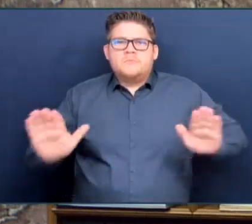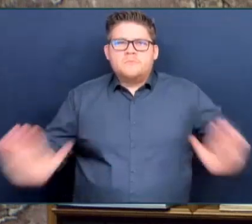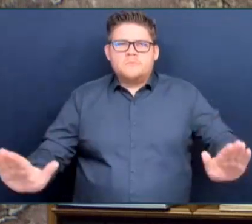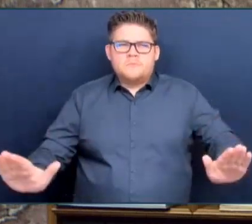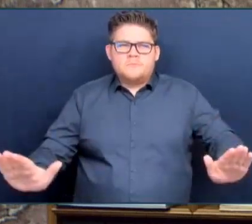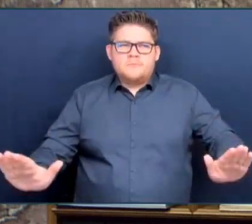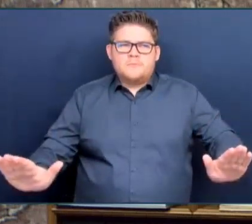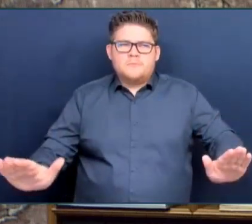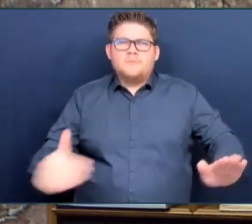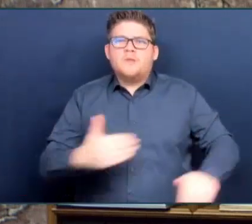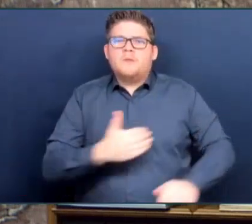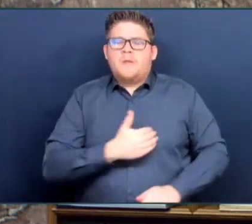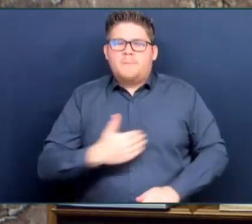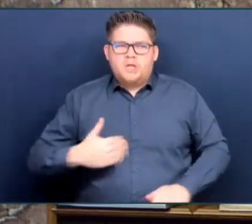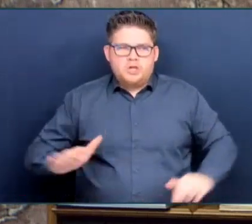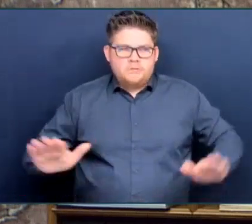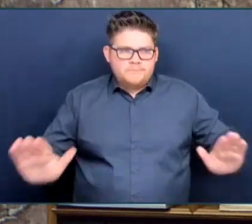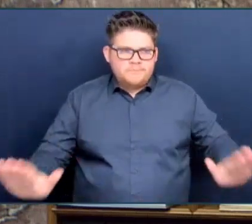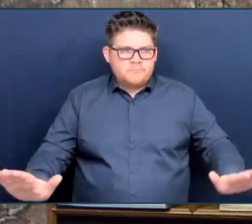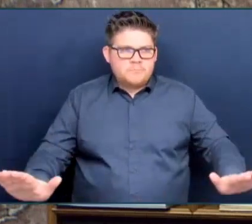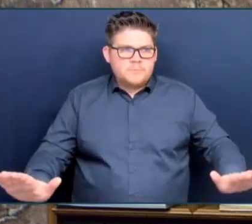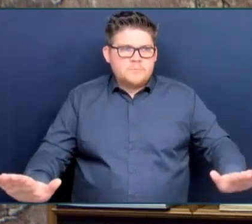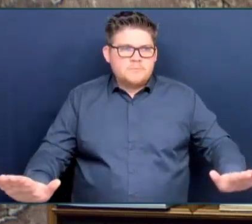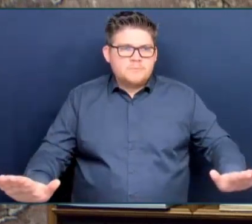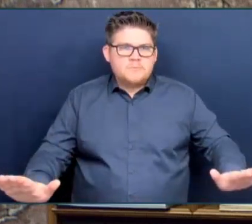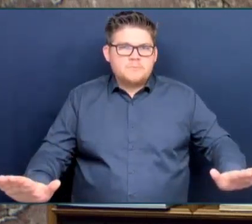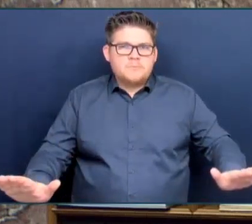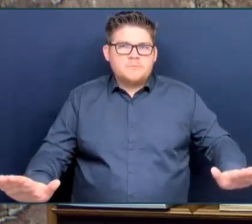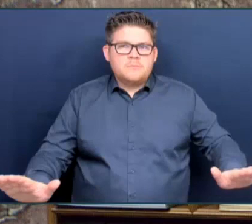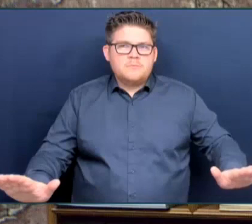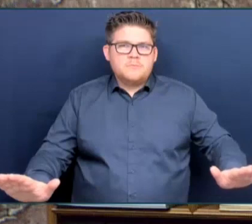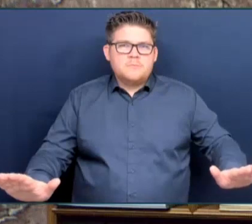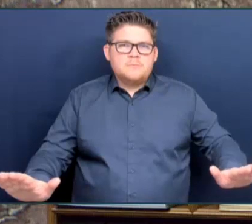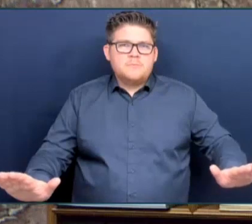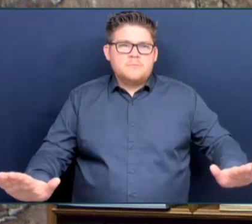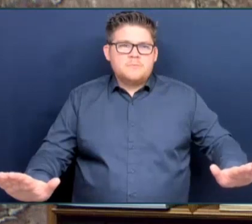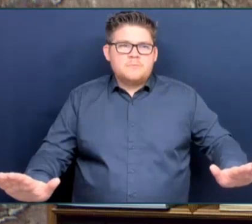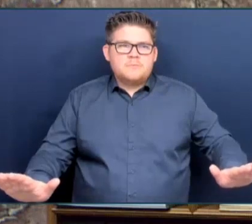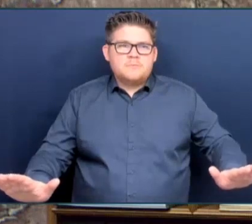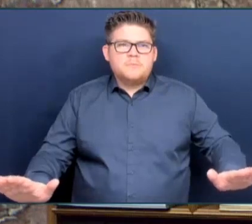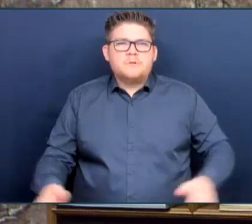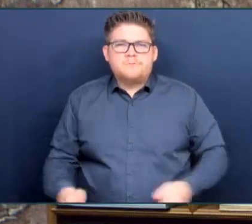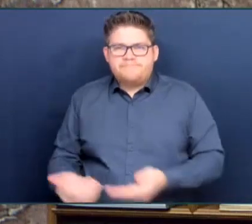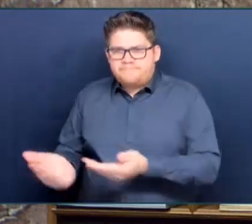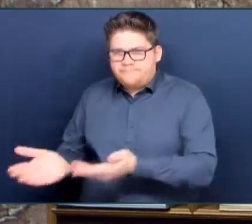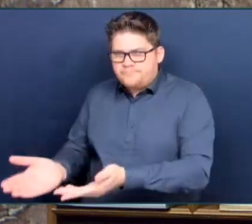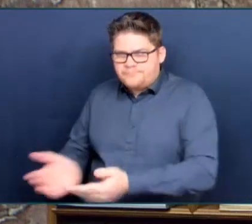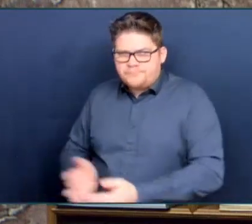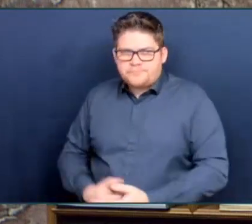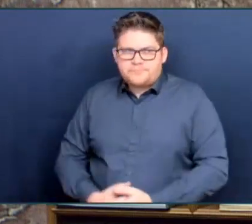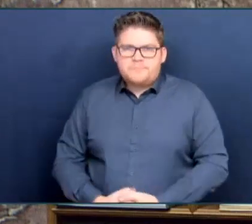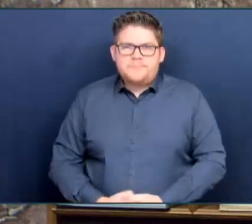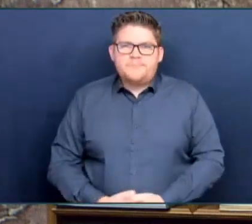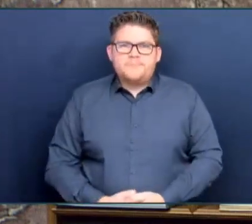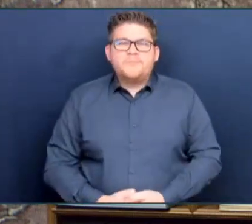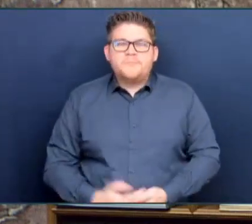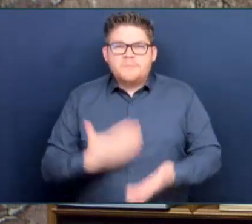Member, through the chair, please. thank you, Honourable Speaker. And again, the member talks about Surrey. And I will make this comment about